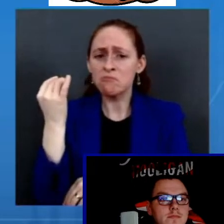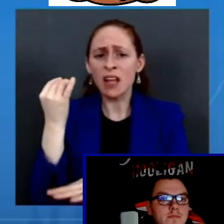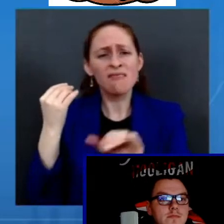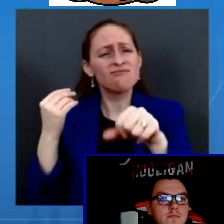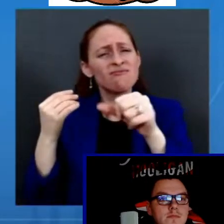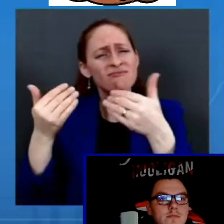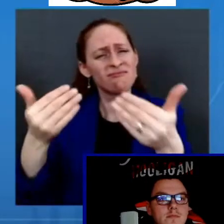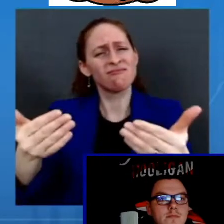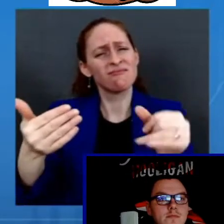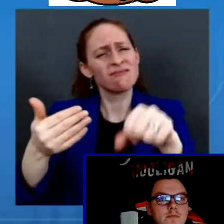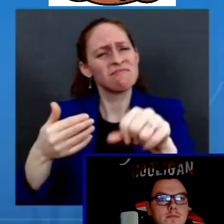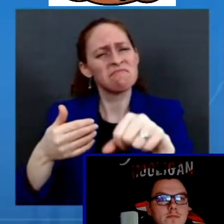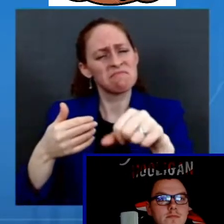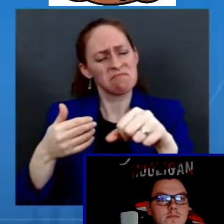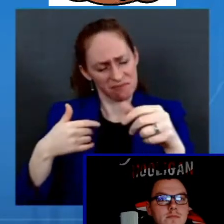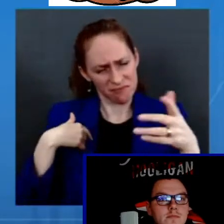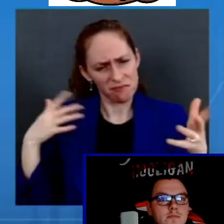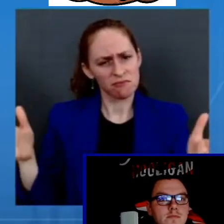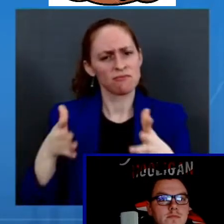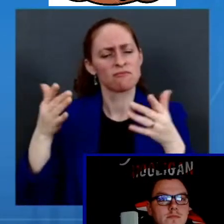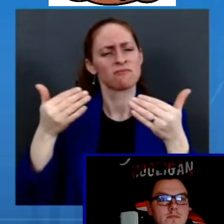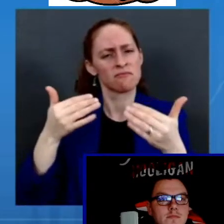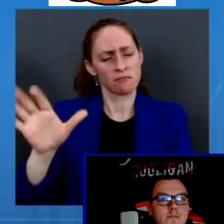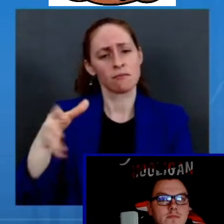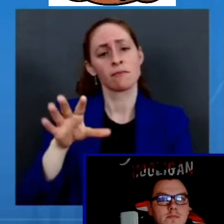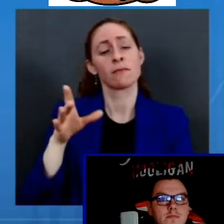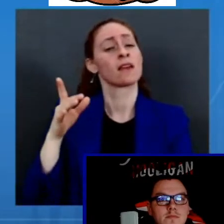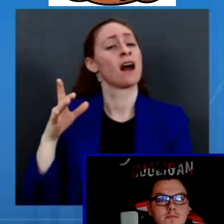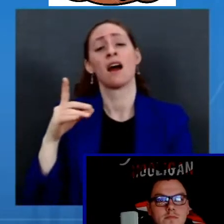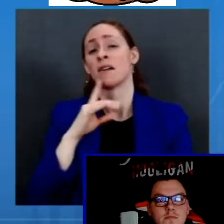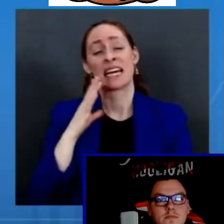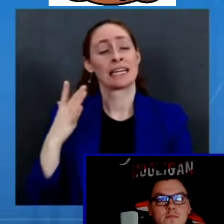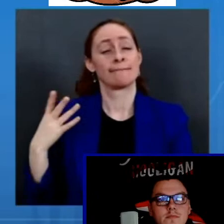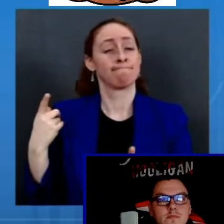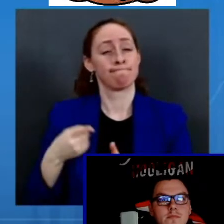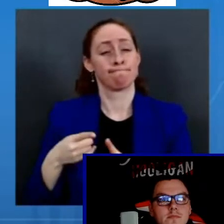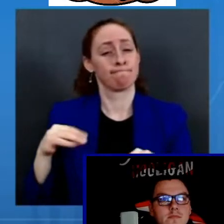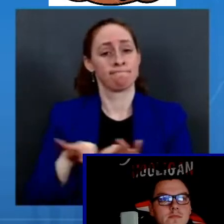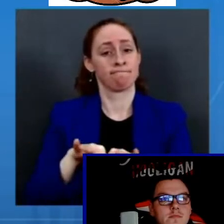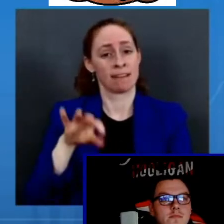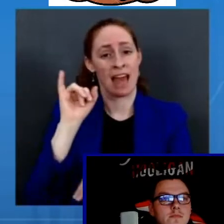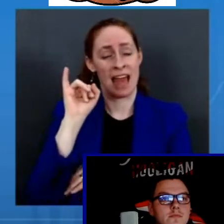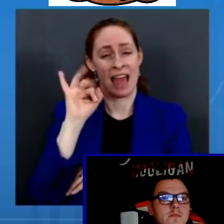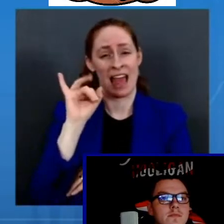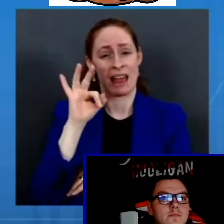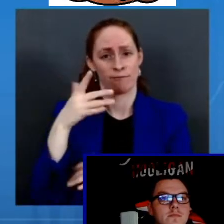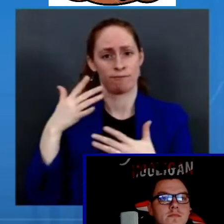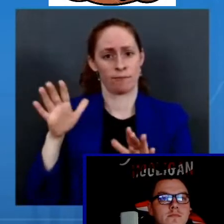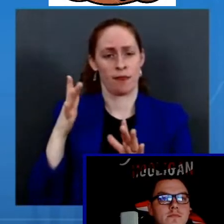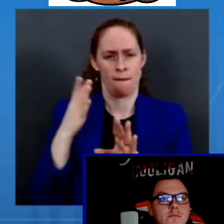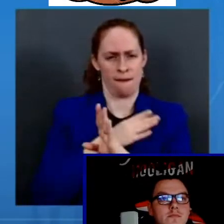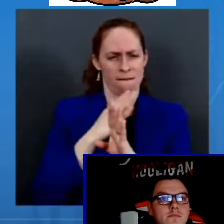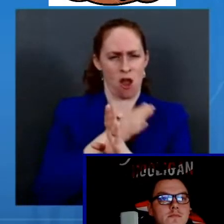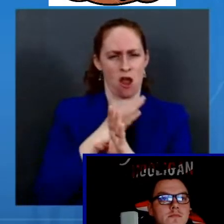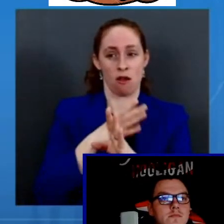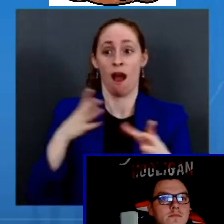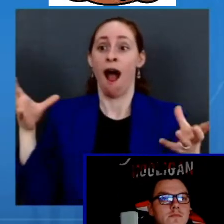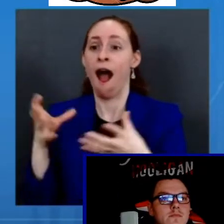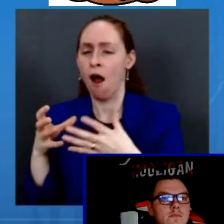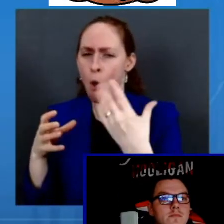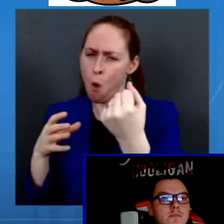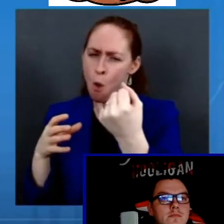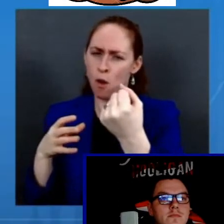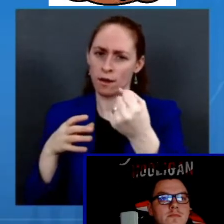Walensky measured. But I want to make sure this is not confused with going to a large